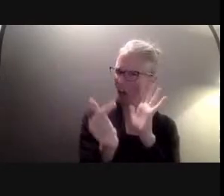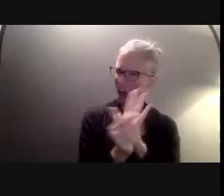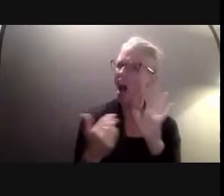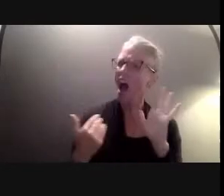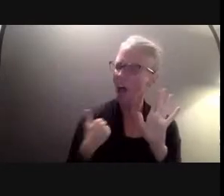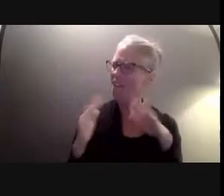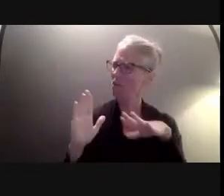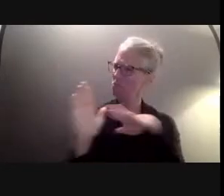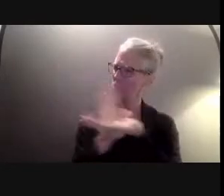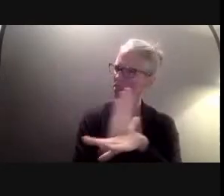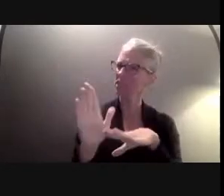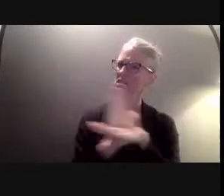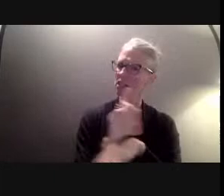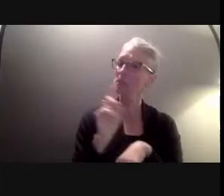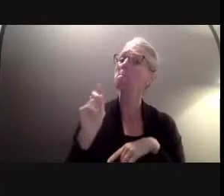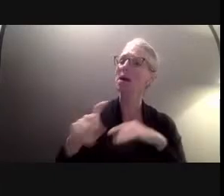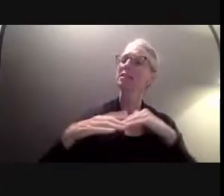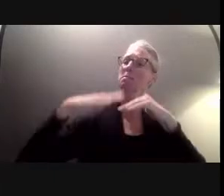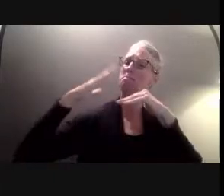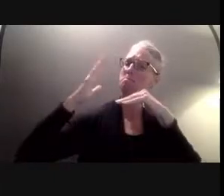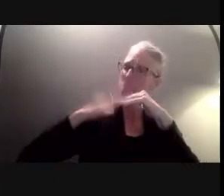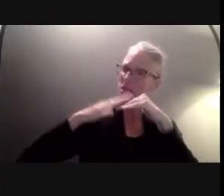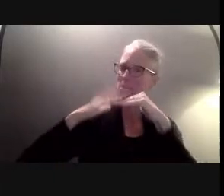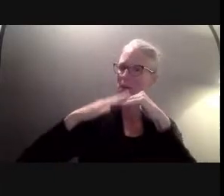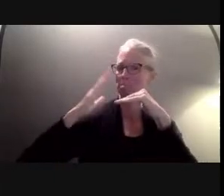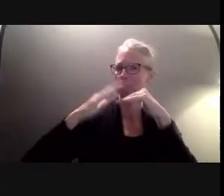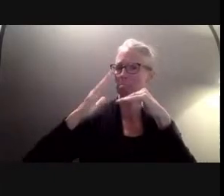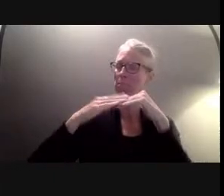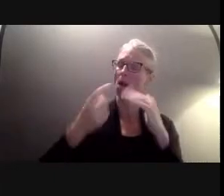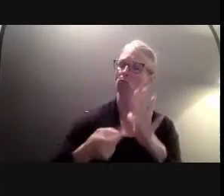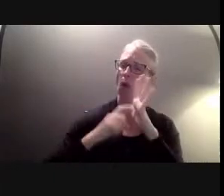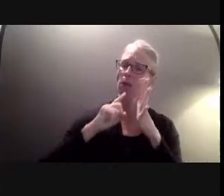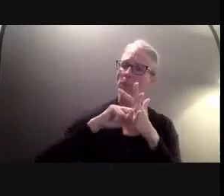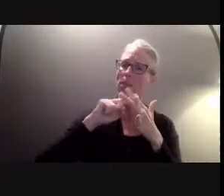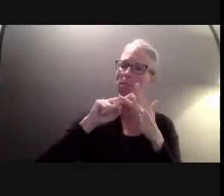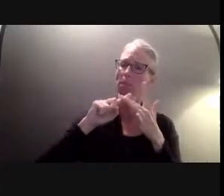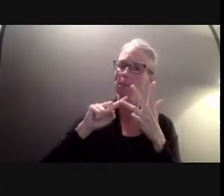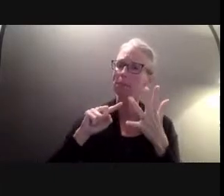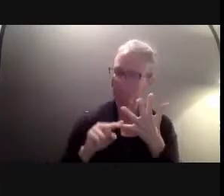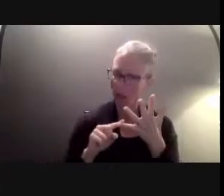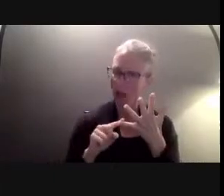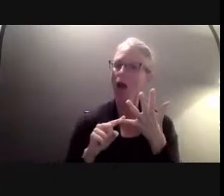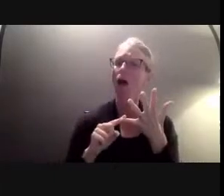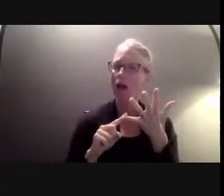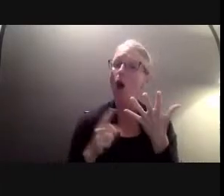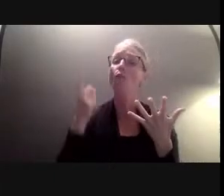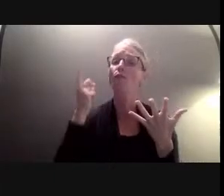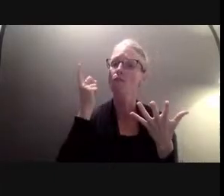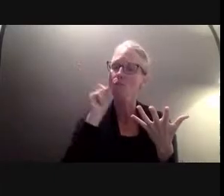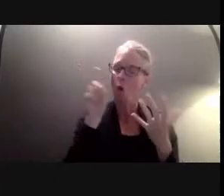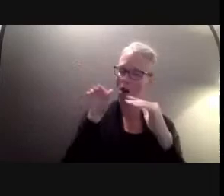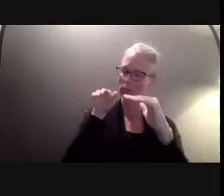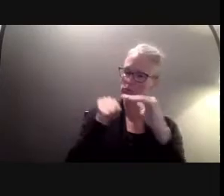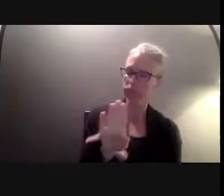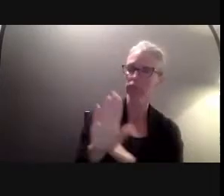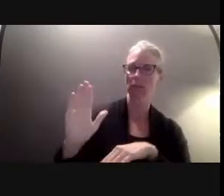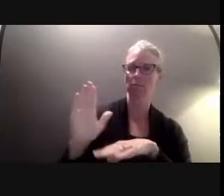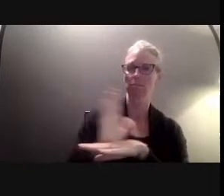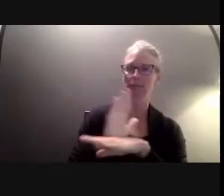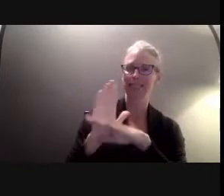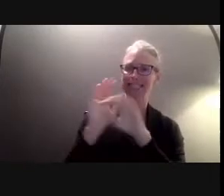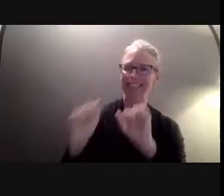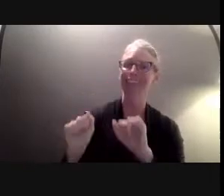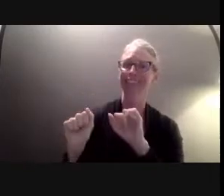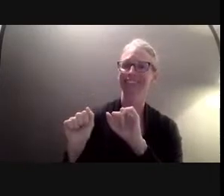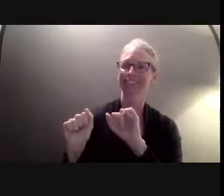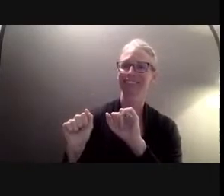have to have a certain degree of things that they have in their business for people to enter it. In the